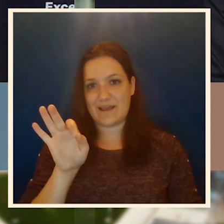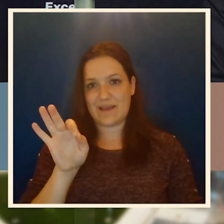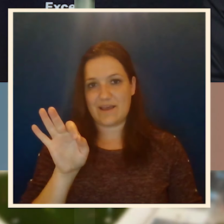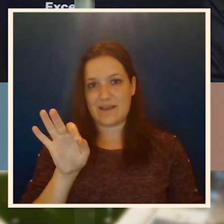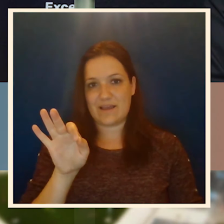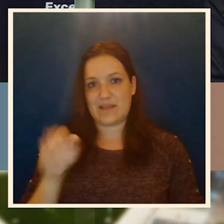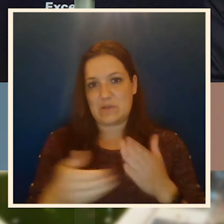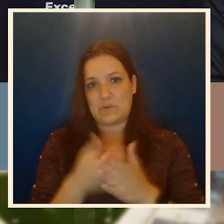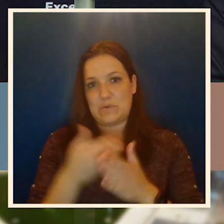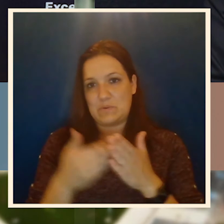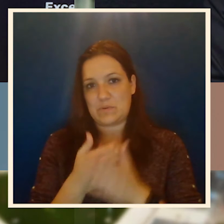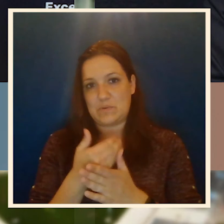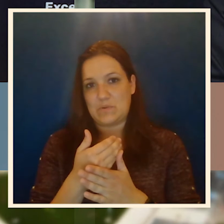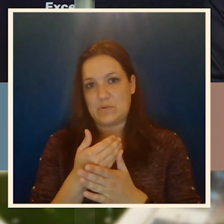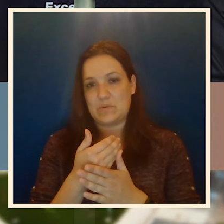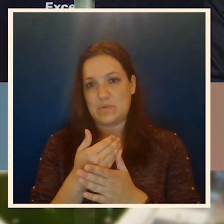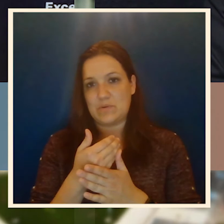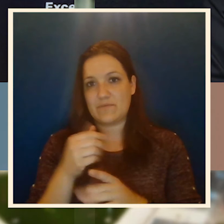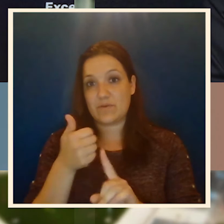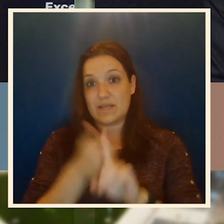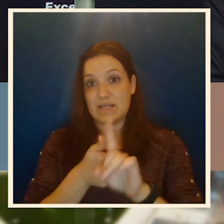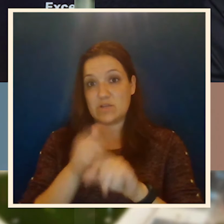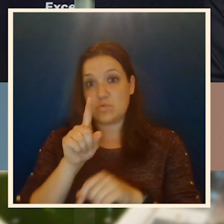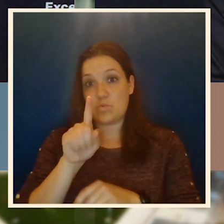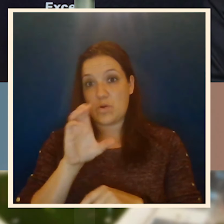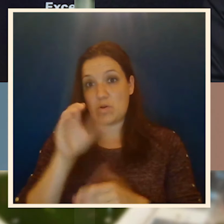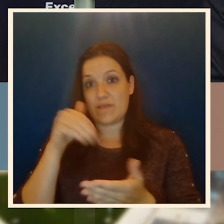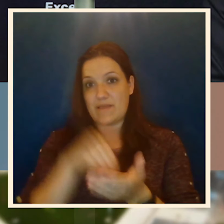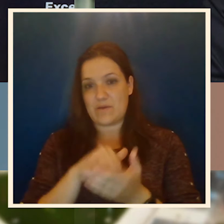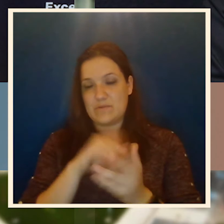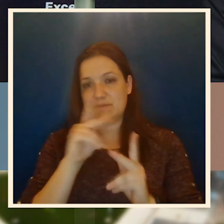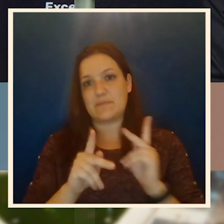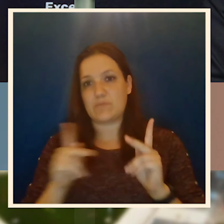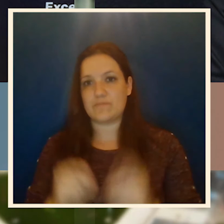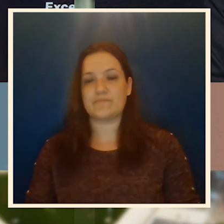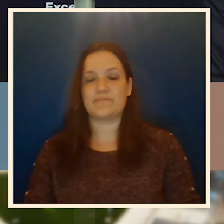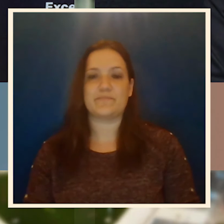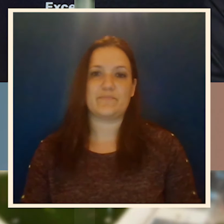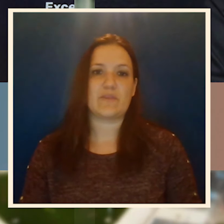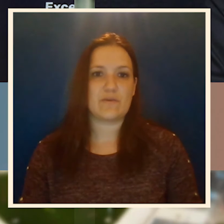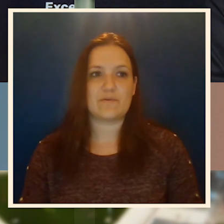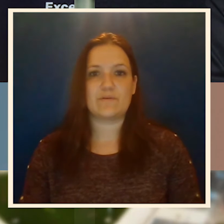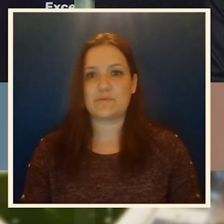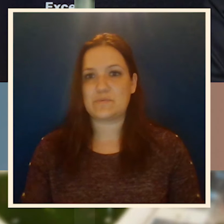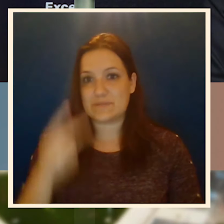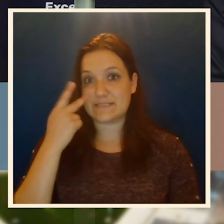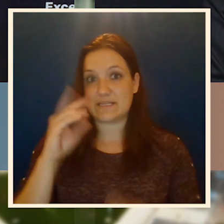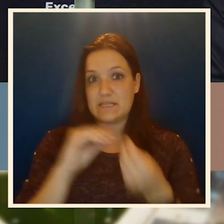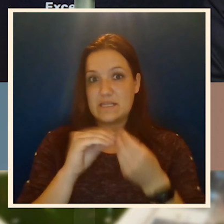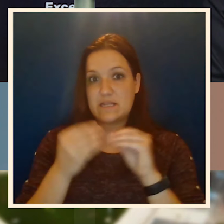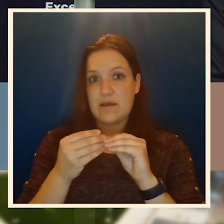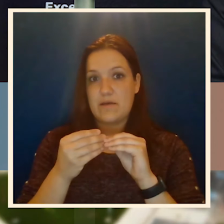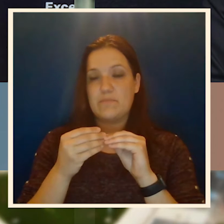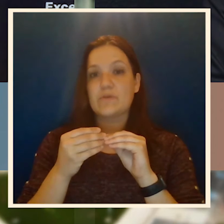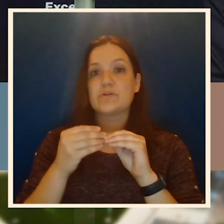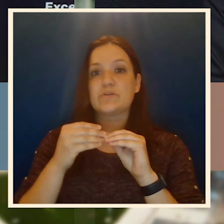7 days, also, the state is reporting just 1.9 new cases per